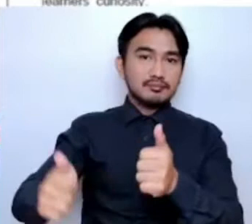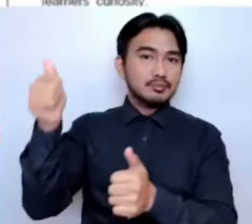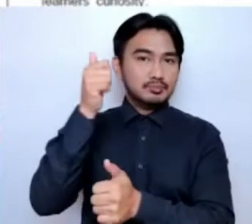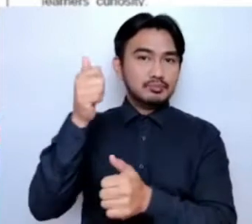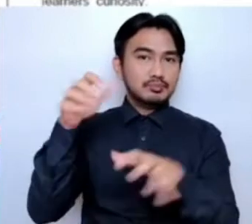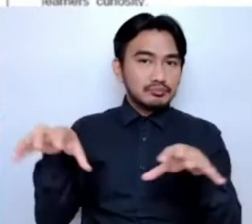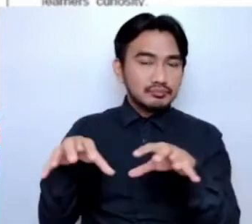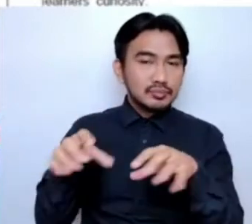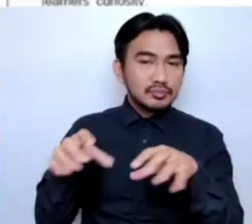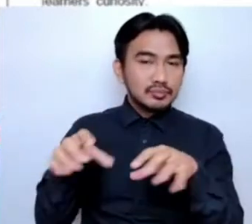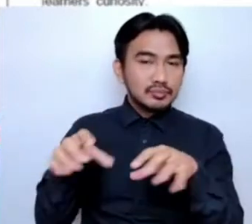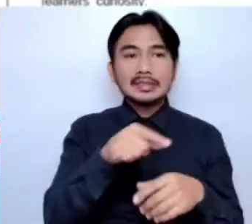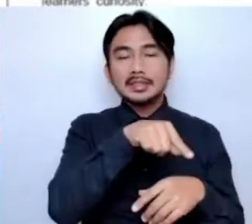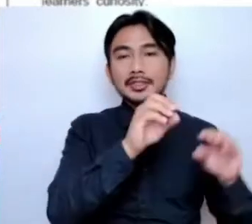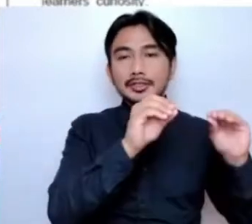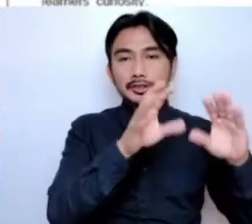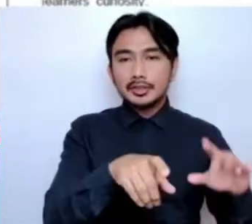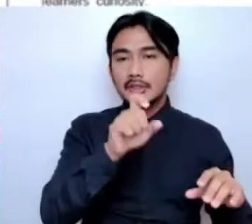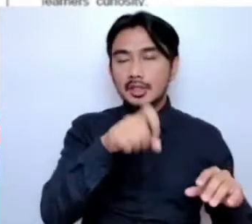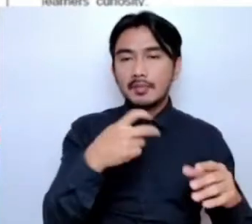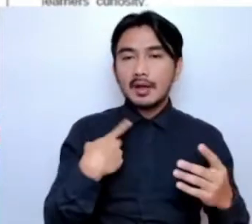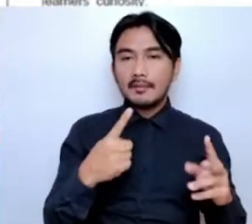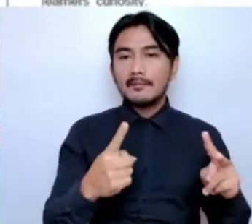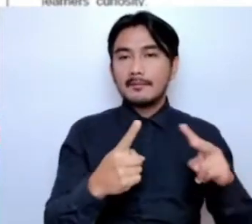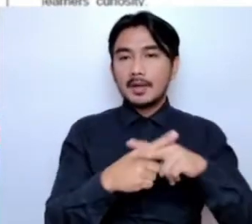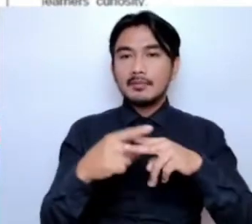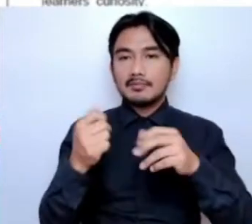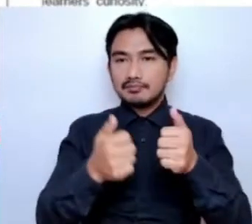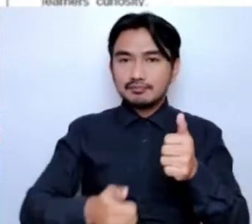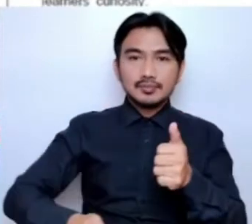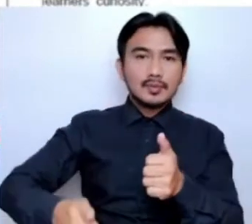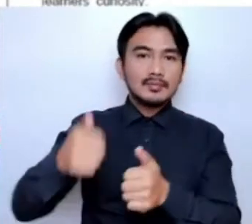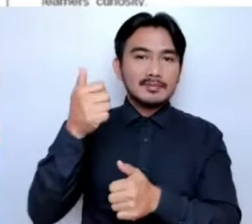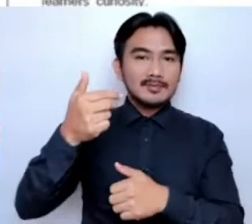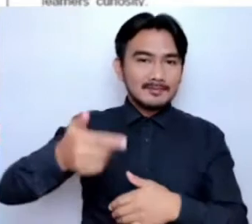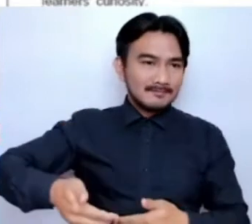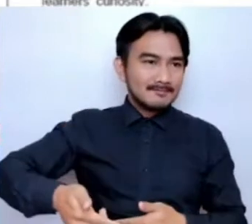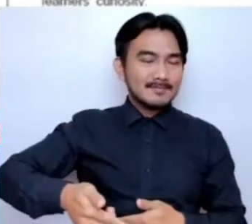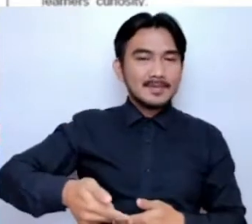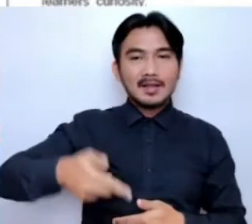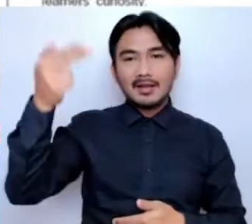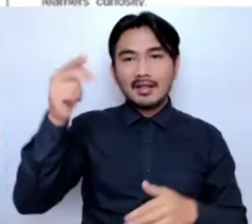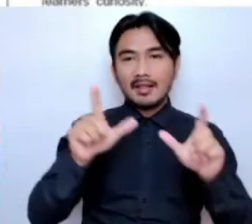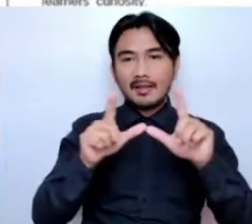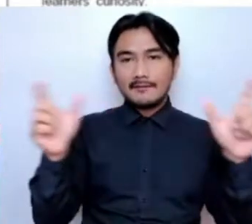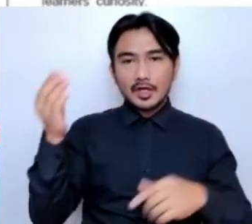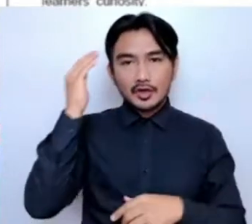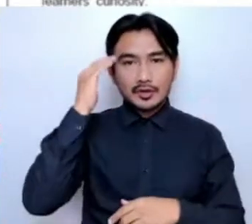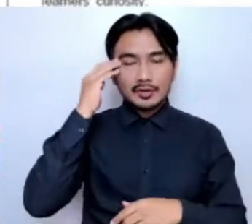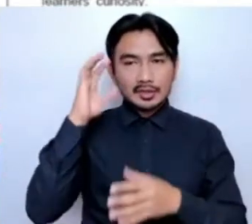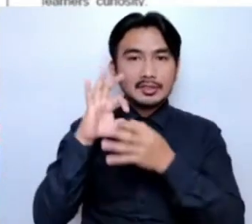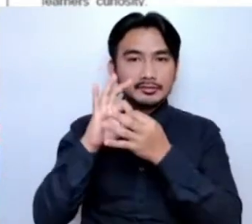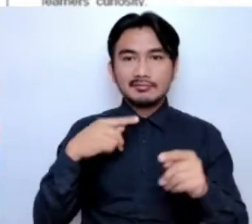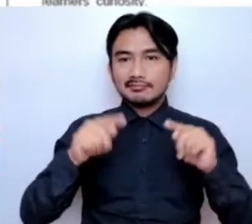to apply high-level knowledge of content and pedagogy within and across curriculum